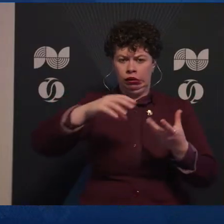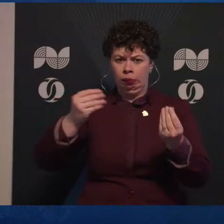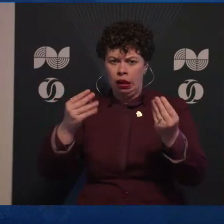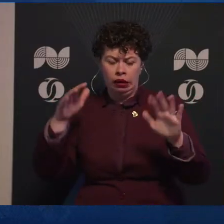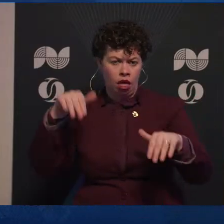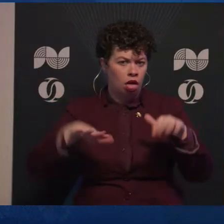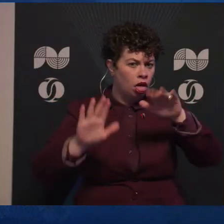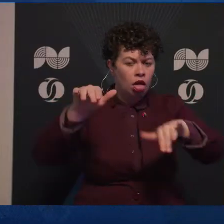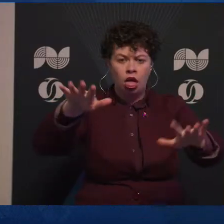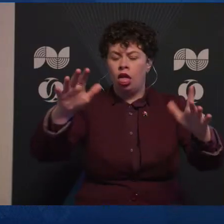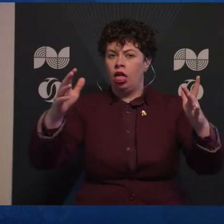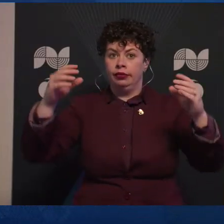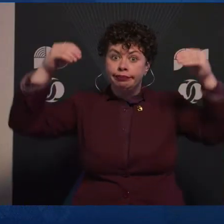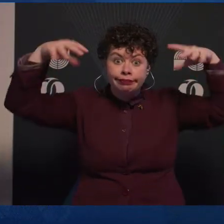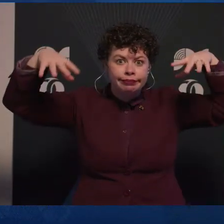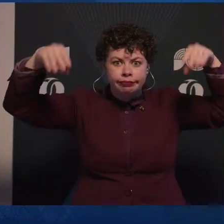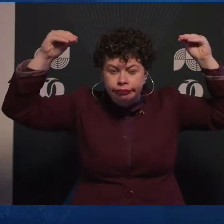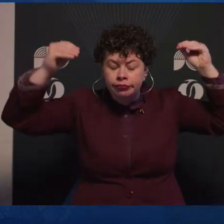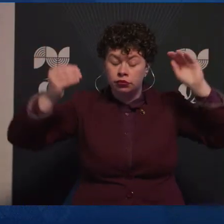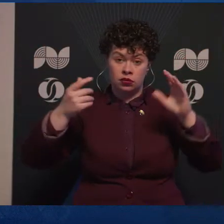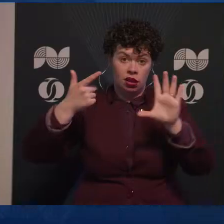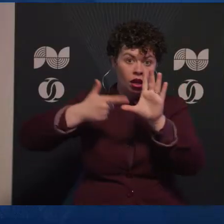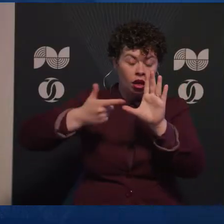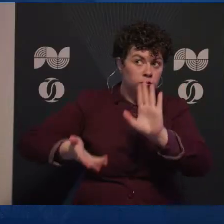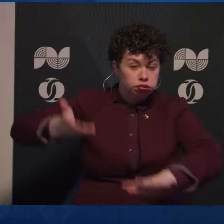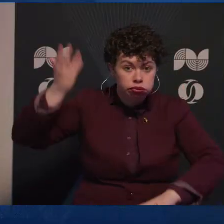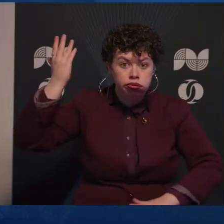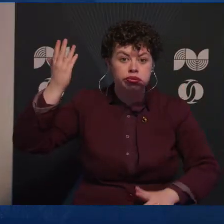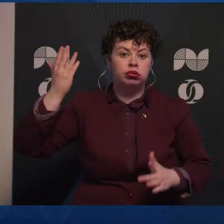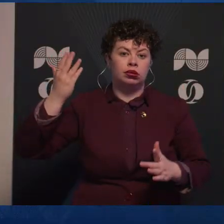pandemic, energy cost, and the war,